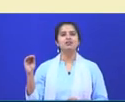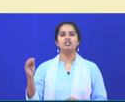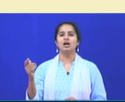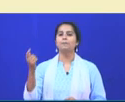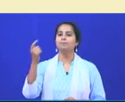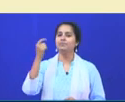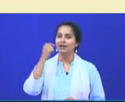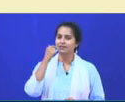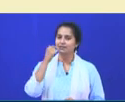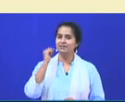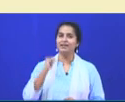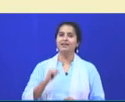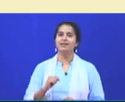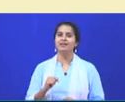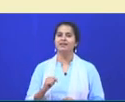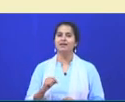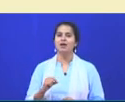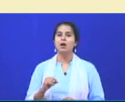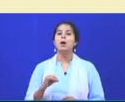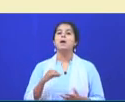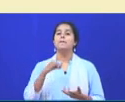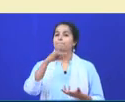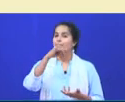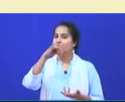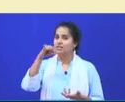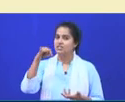Takshakasya visham dante